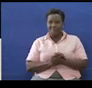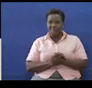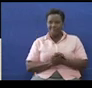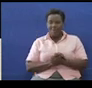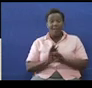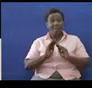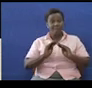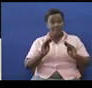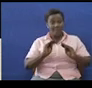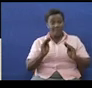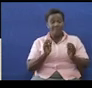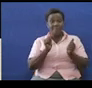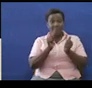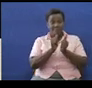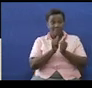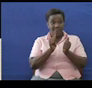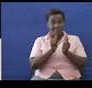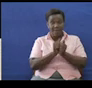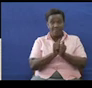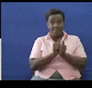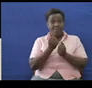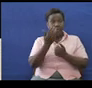topic of water management for economic development.